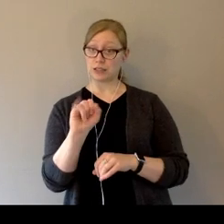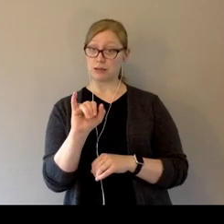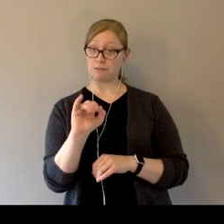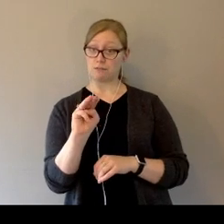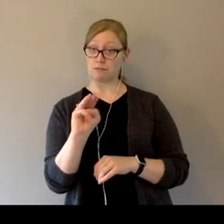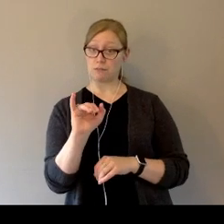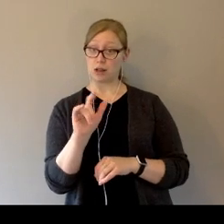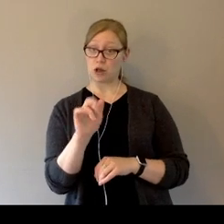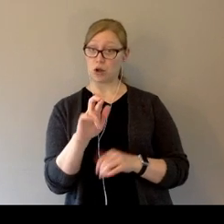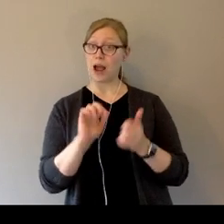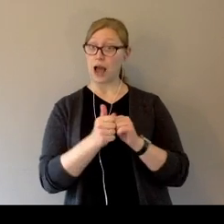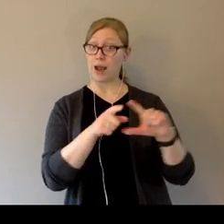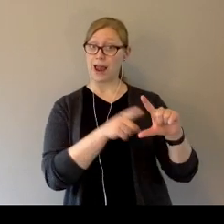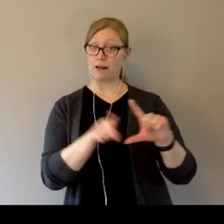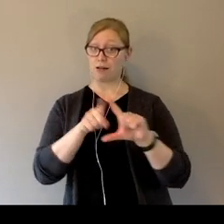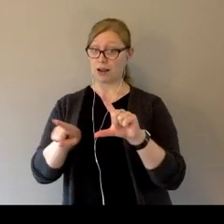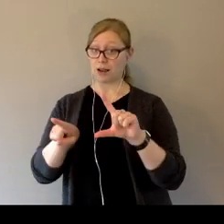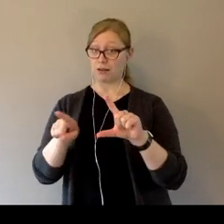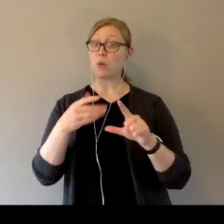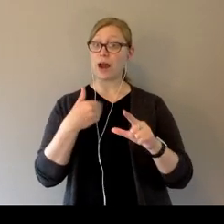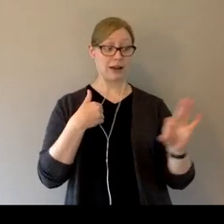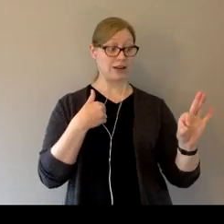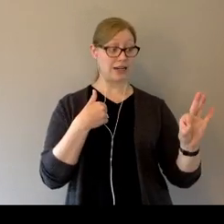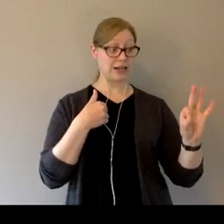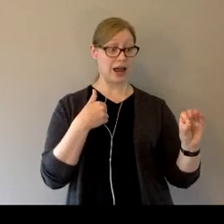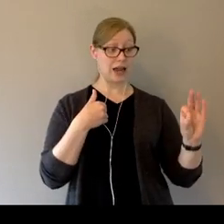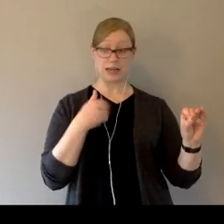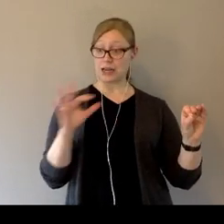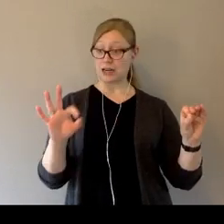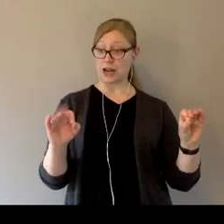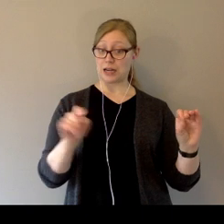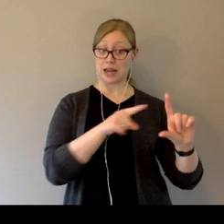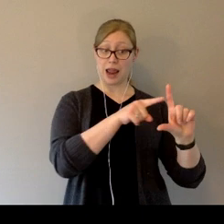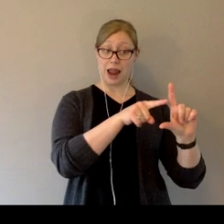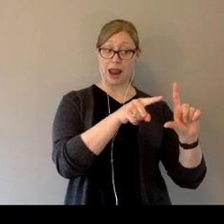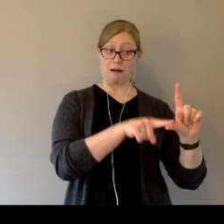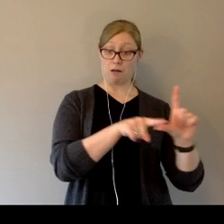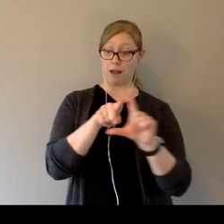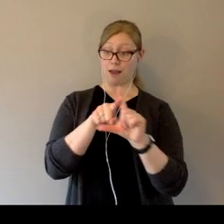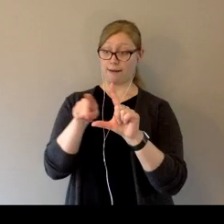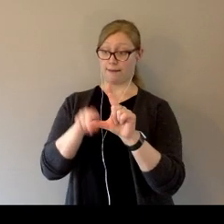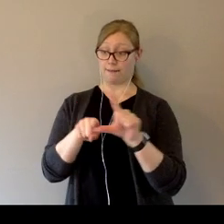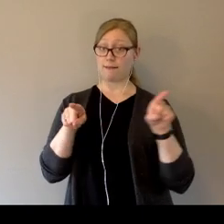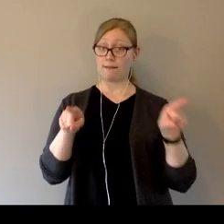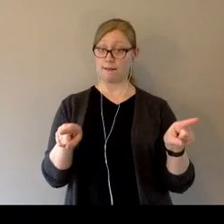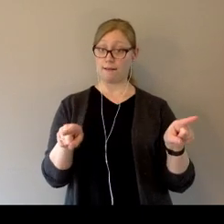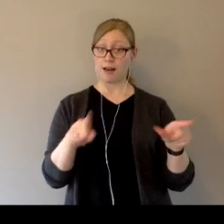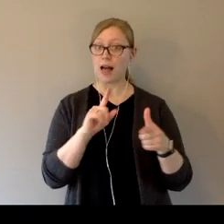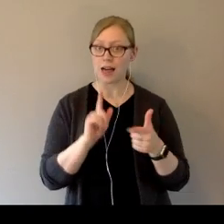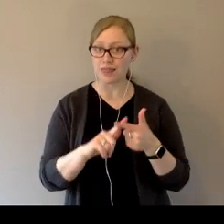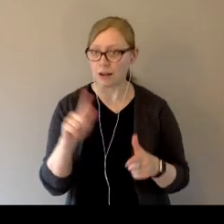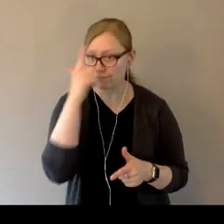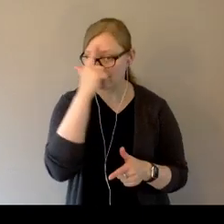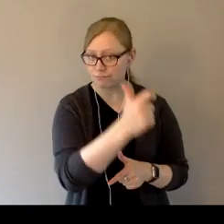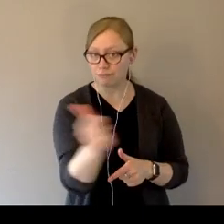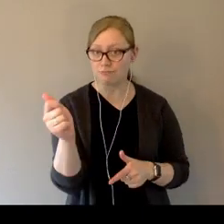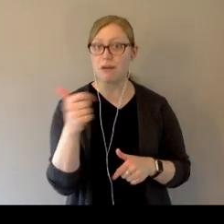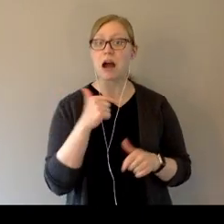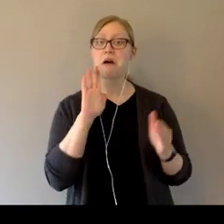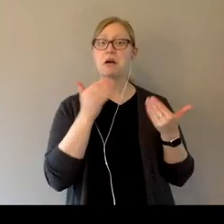have a 90-degree angle, a 90-degree angle, and we have this. It's your choice. I'm going to use the 47 and